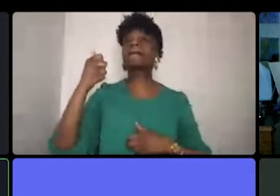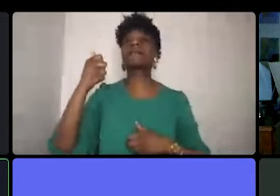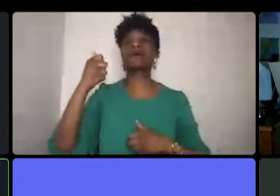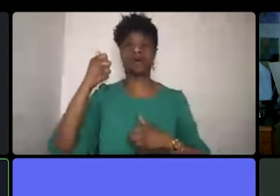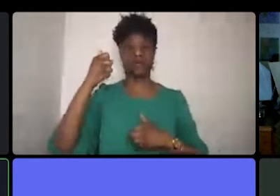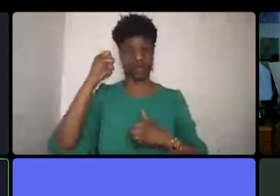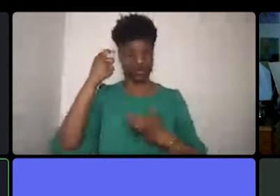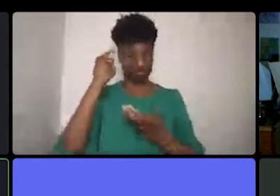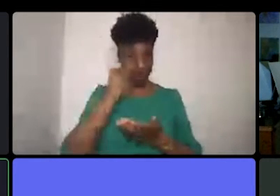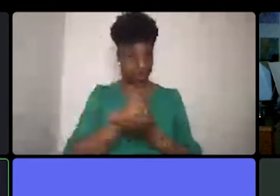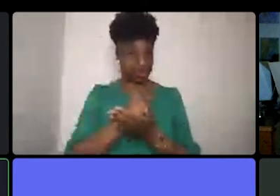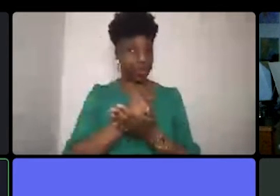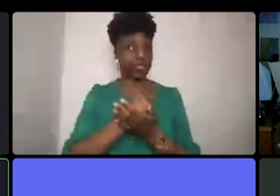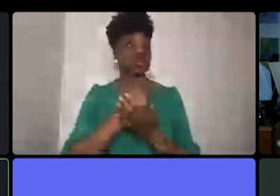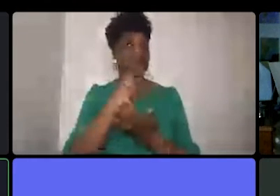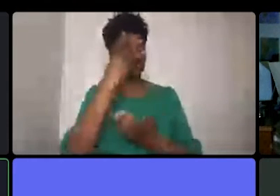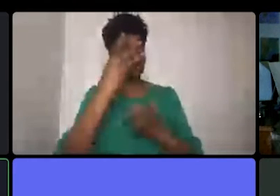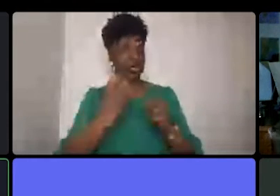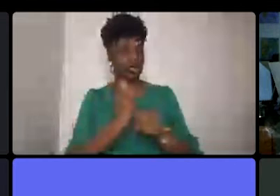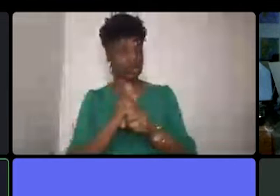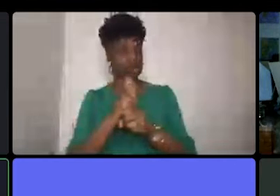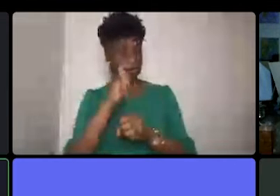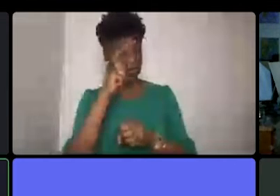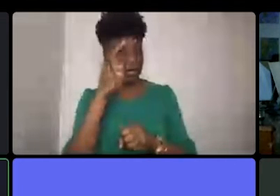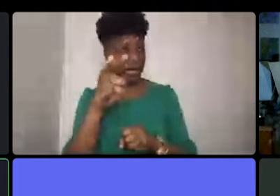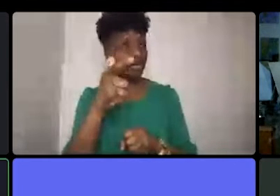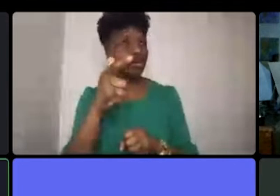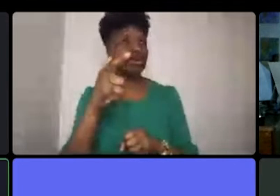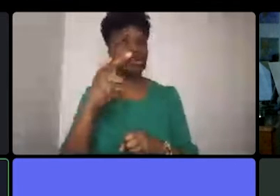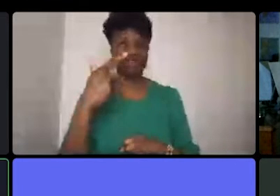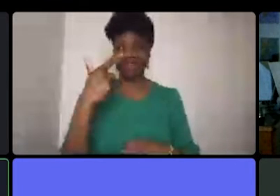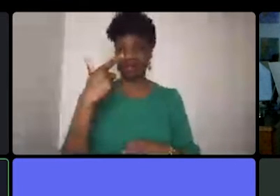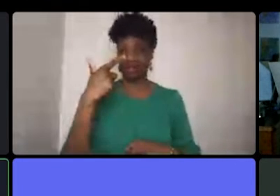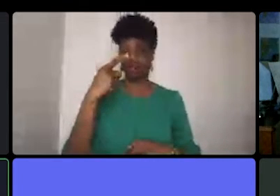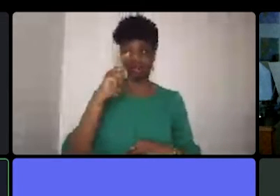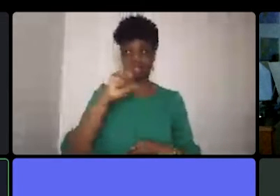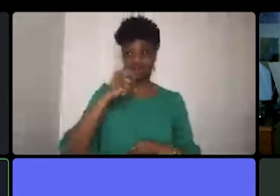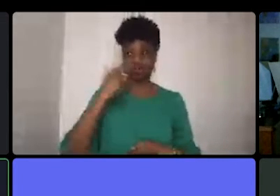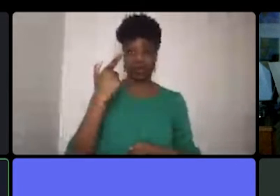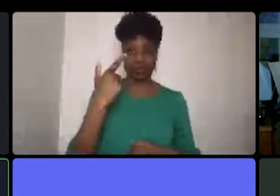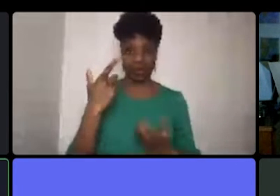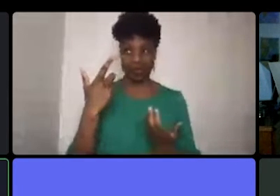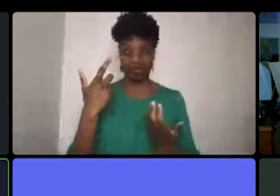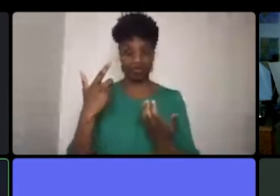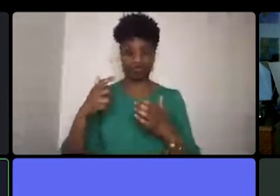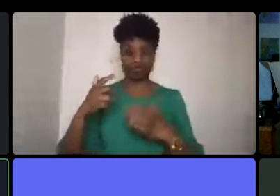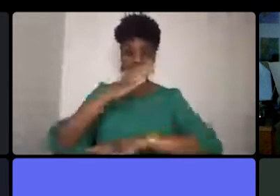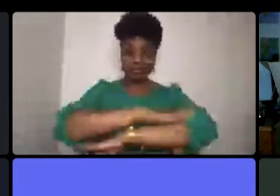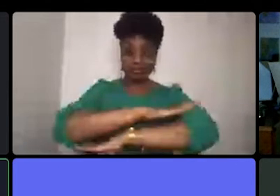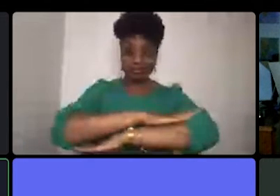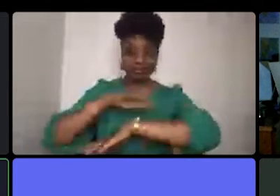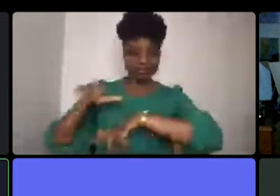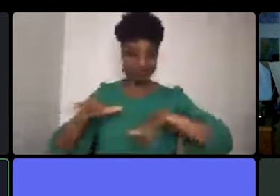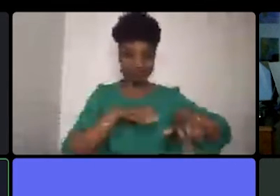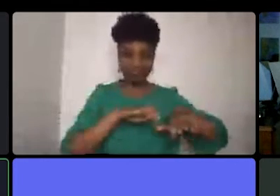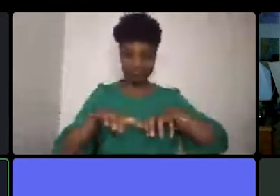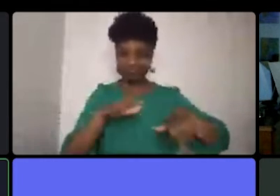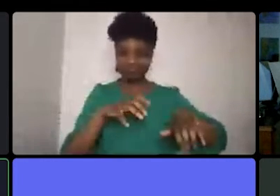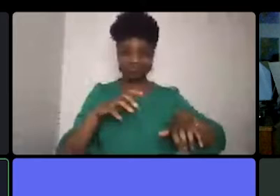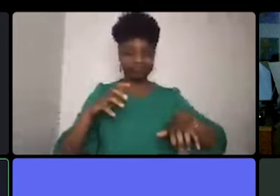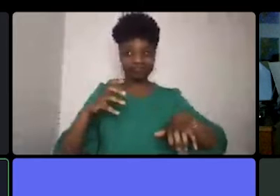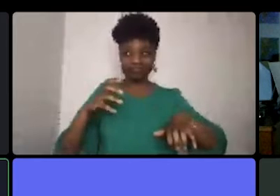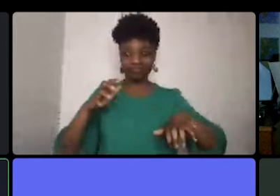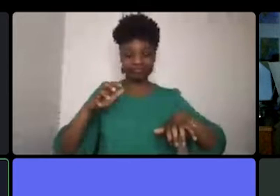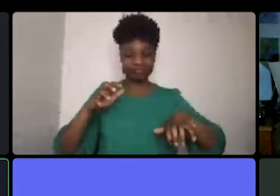Yep. But I mean, you sitting at a desk all day, you typing on a computer, maybe answering some phones,